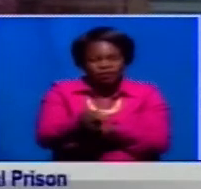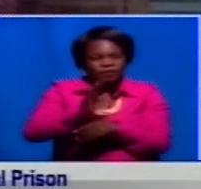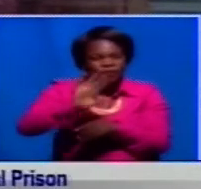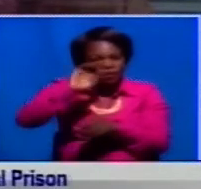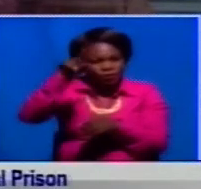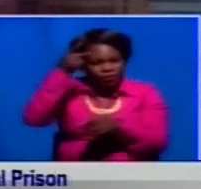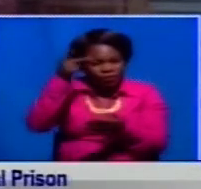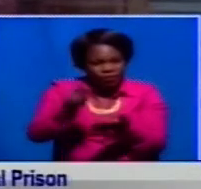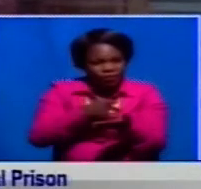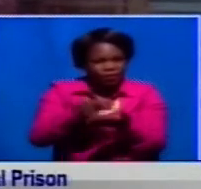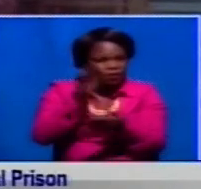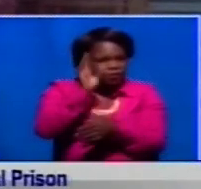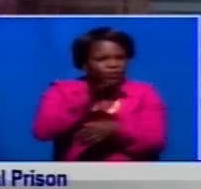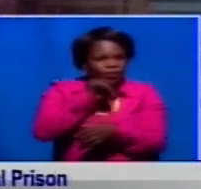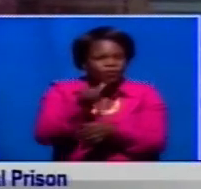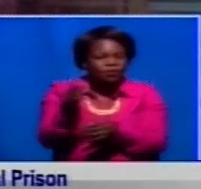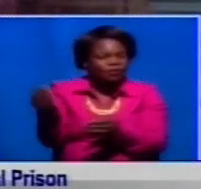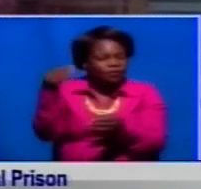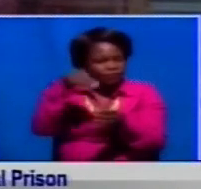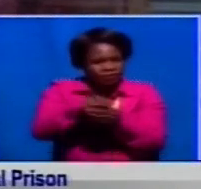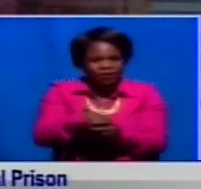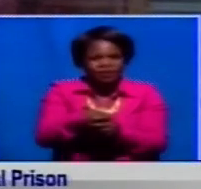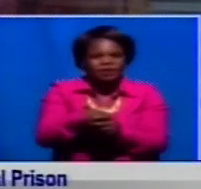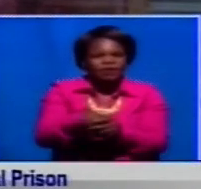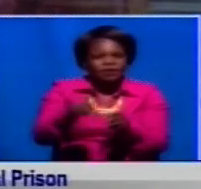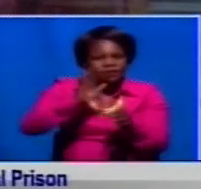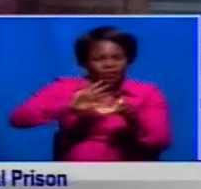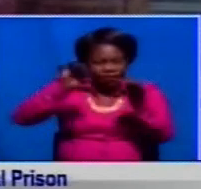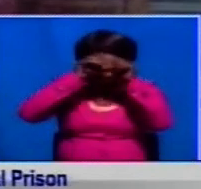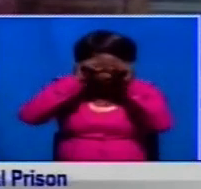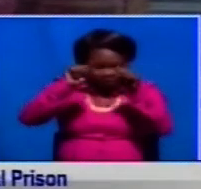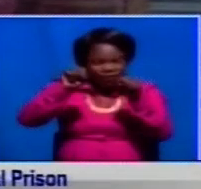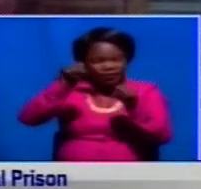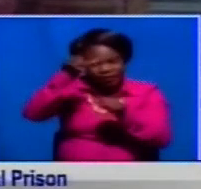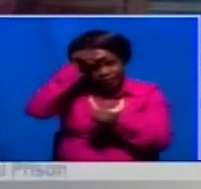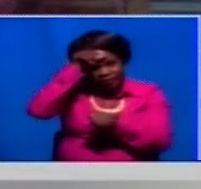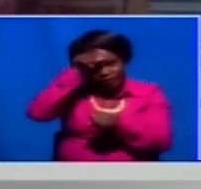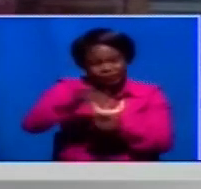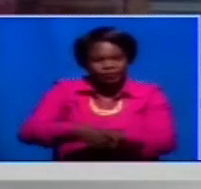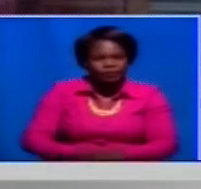party will not attend the inauguration ceremony for President Edgar Lungu.